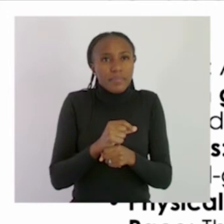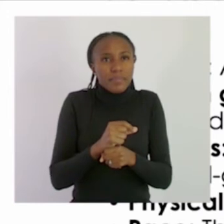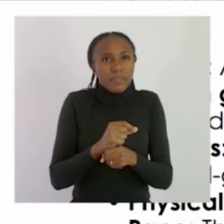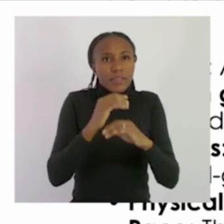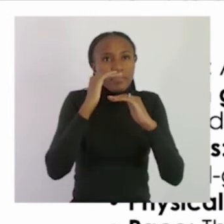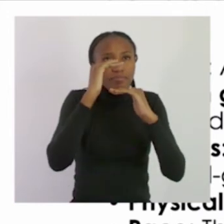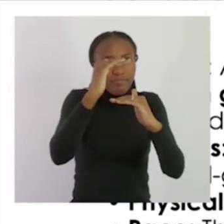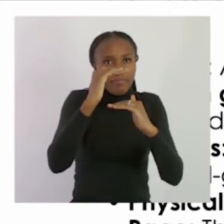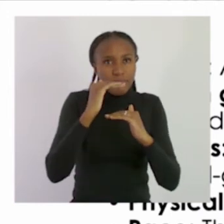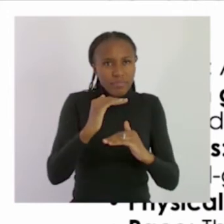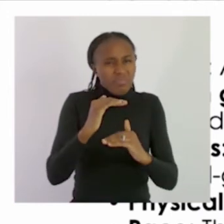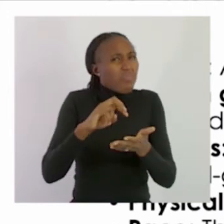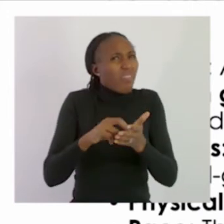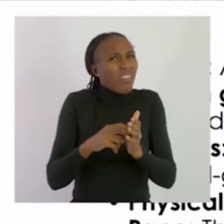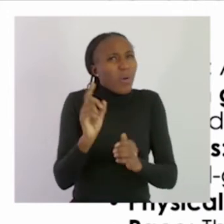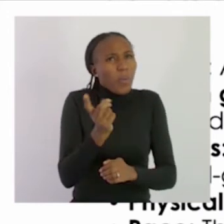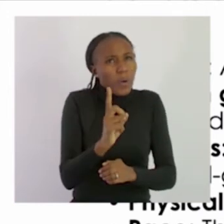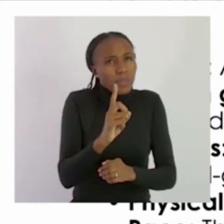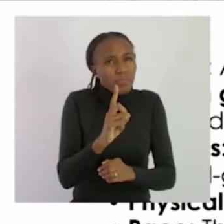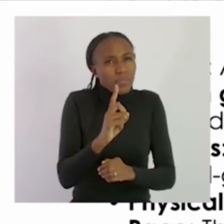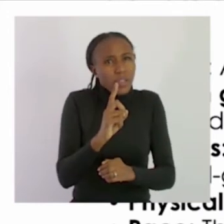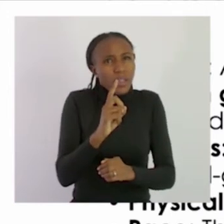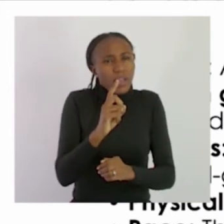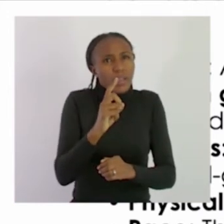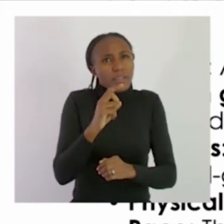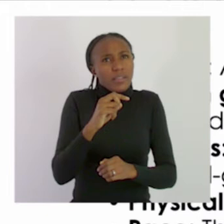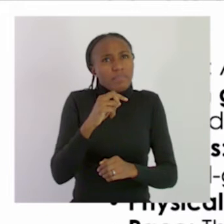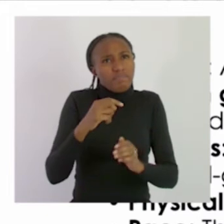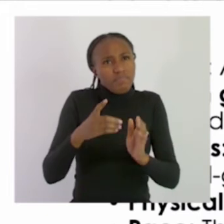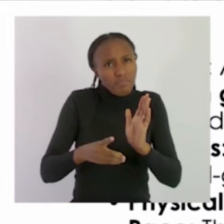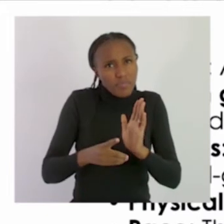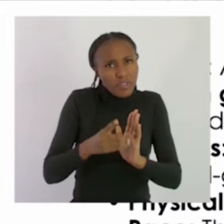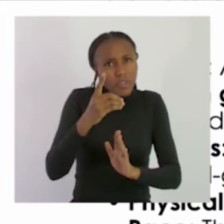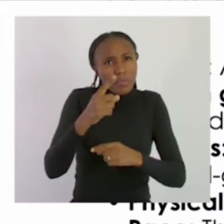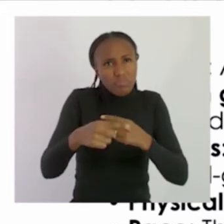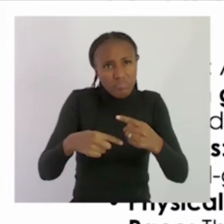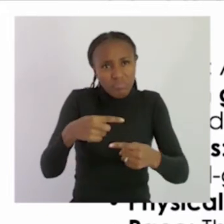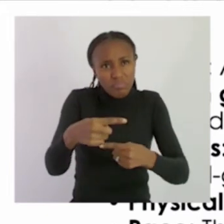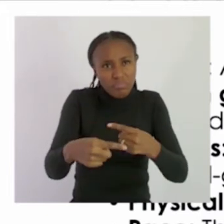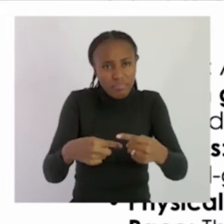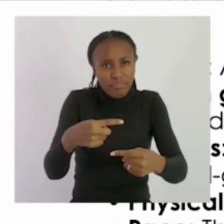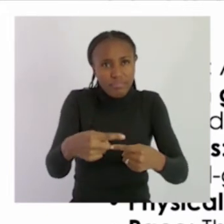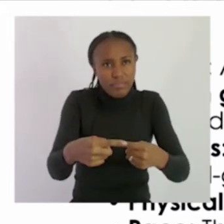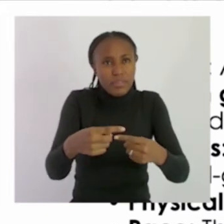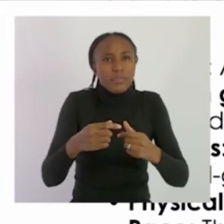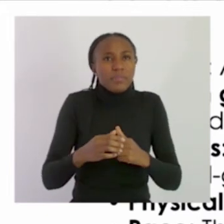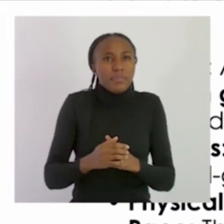Stages. What is a stage? A stage is a step in the development, or it's a development process of